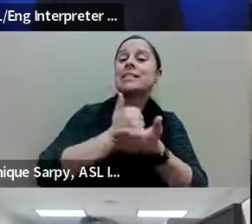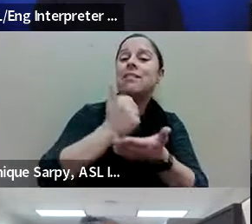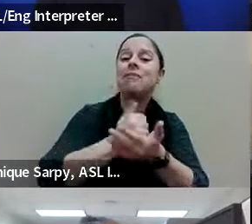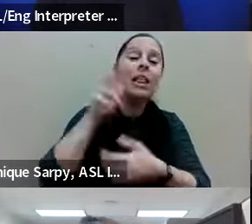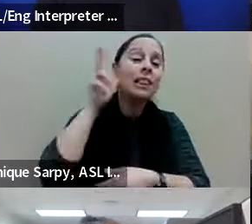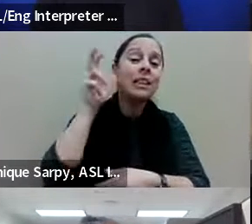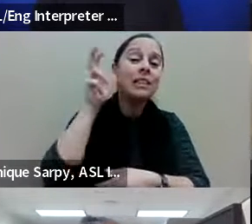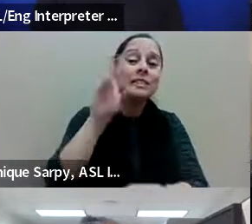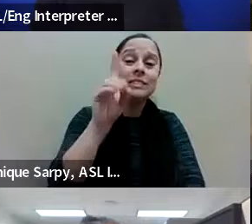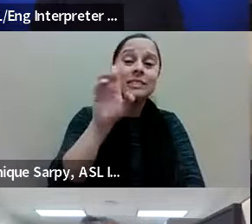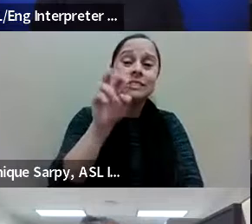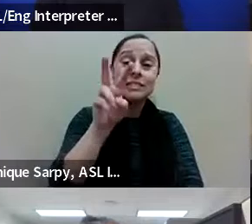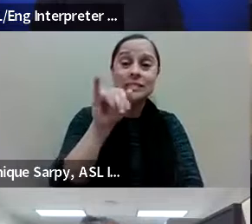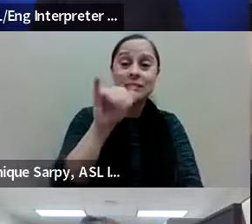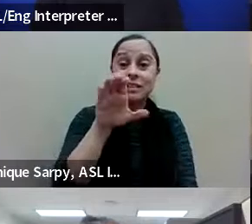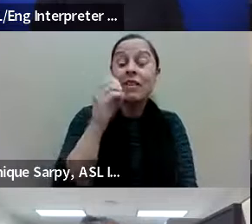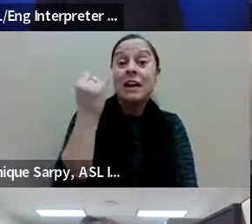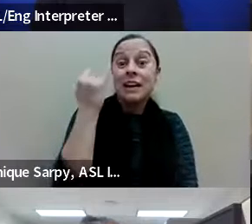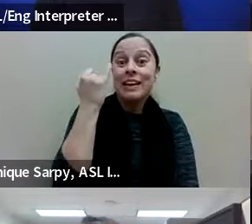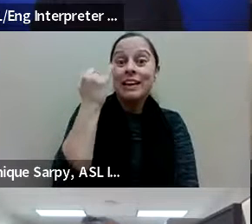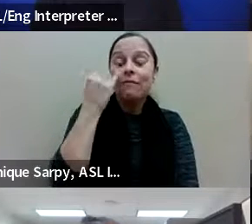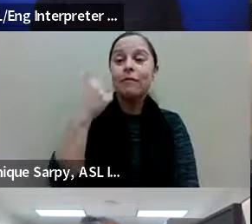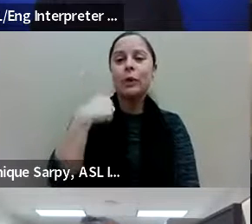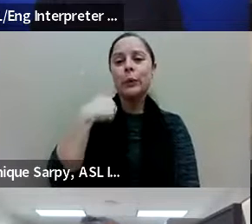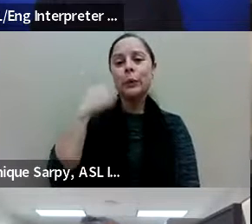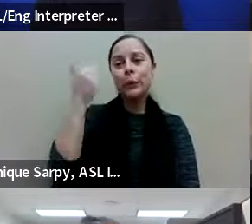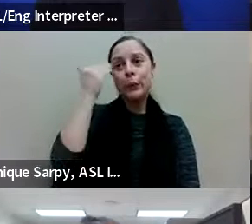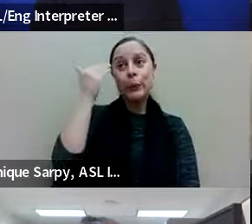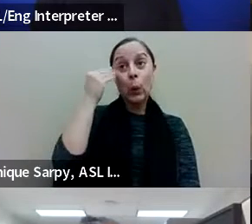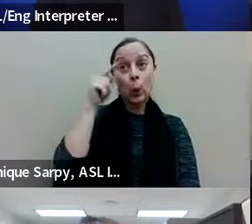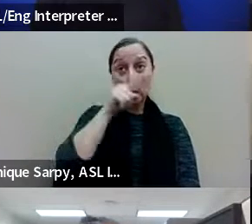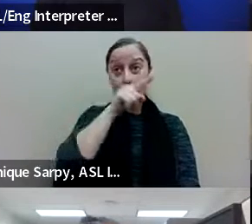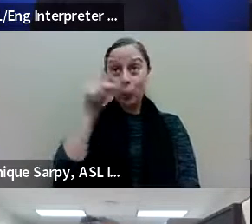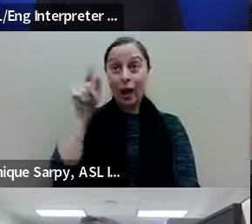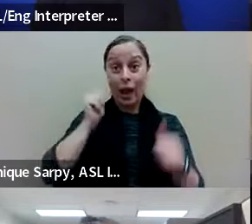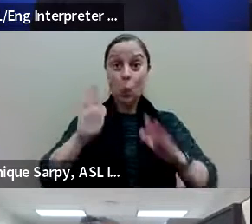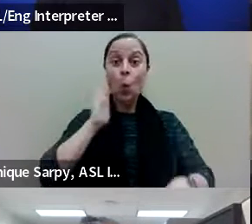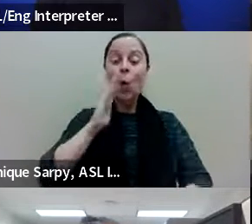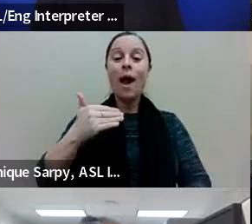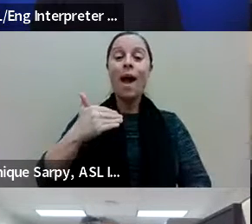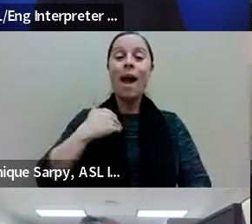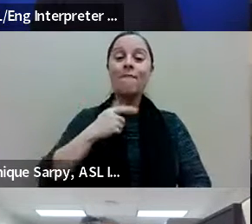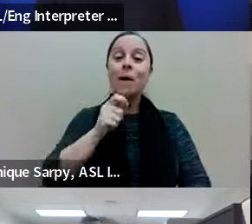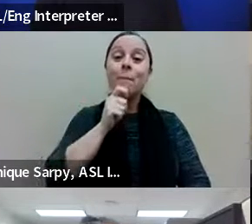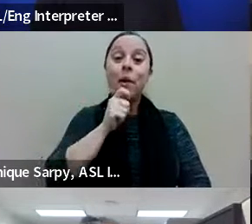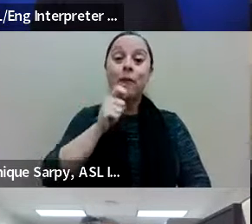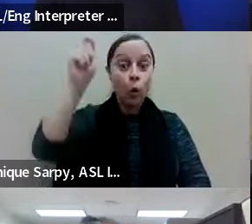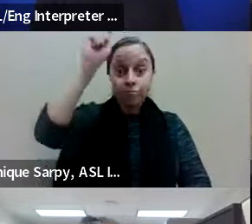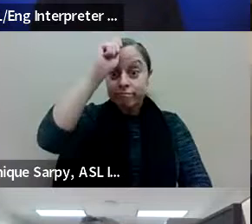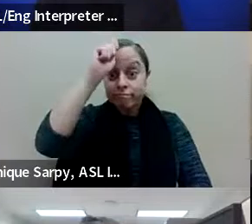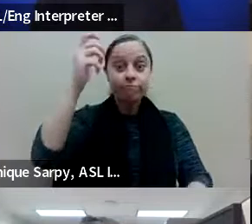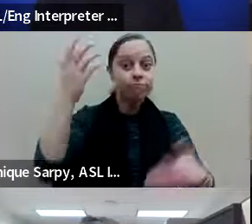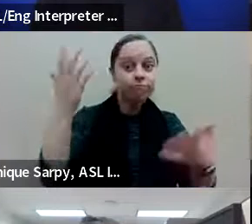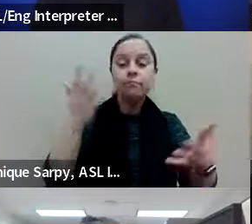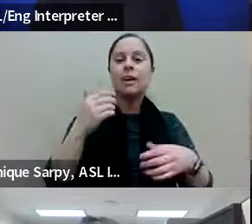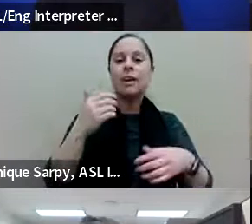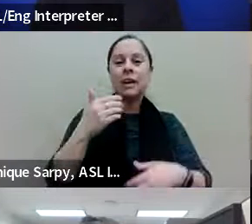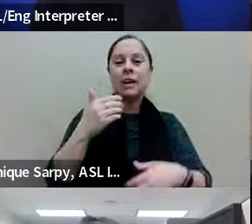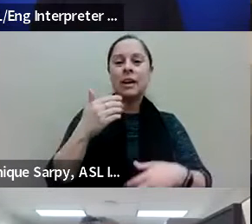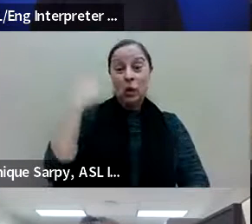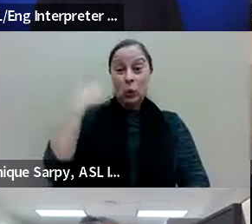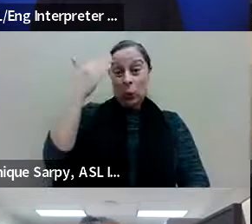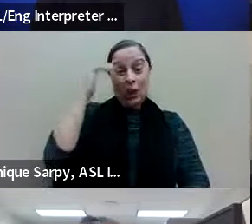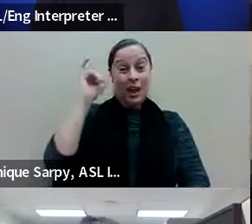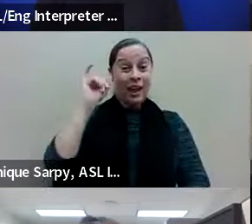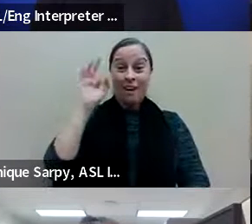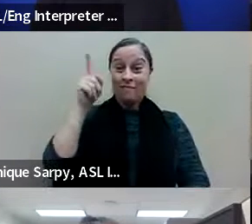if I know that all of the actors are going to have a microphone, because we know that if they don't have